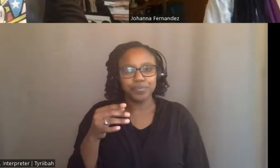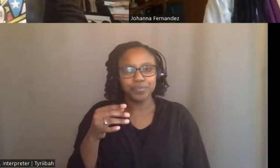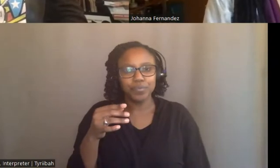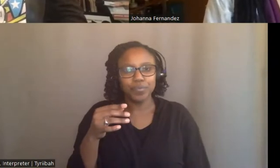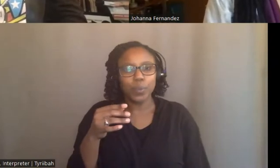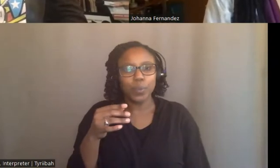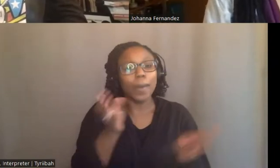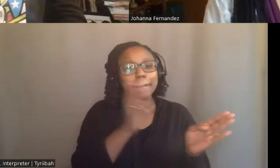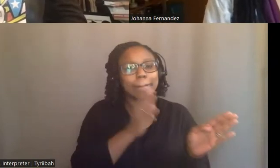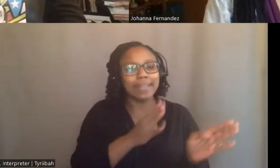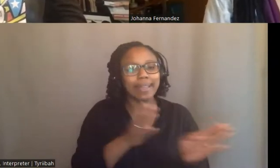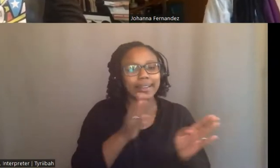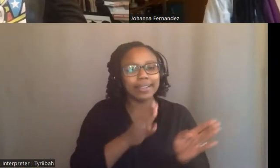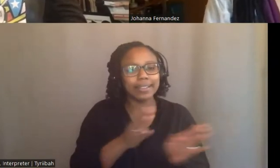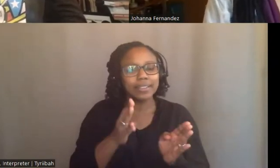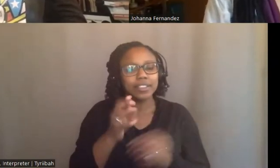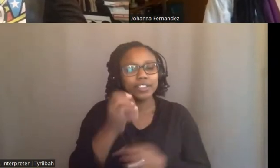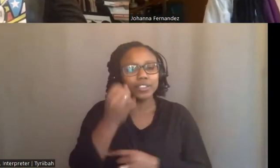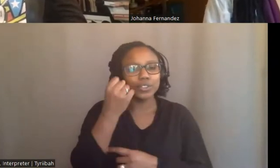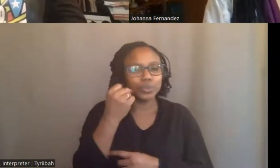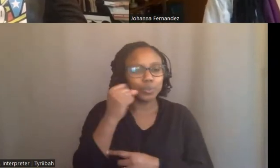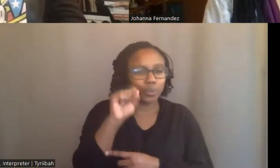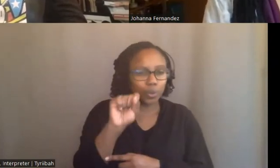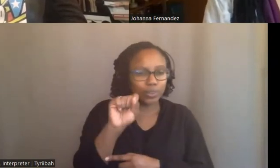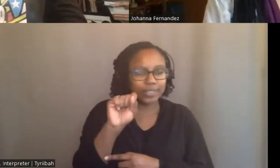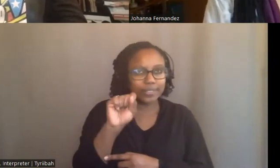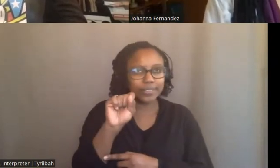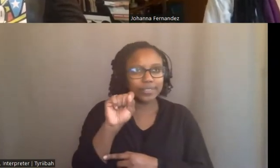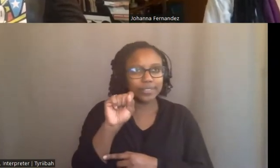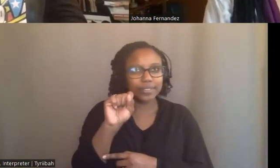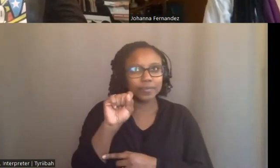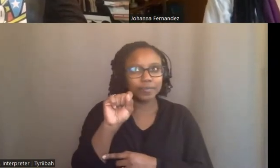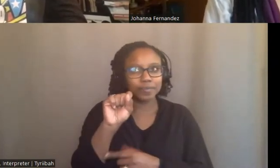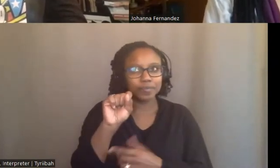protest that involved